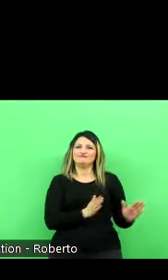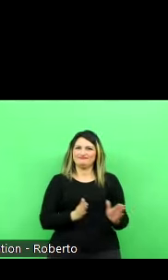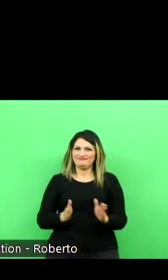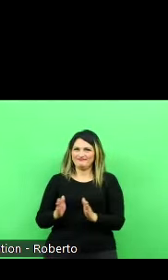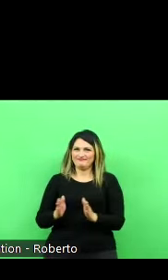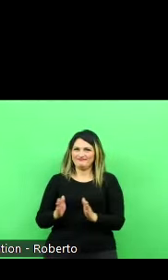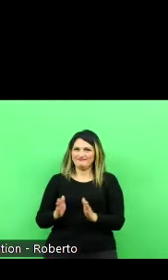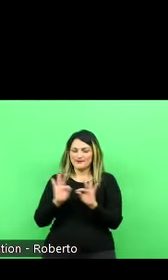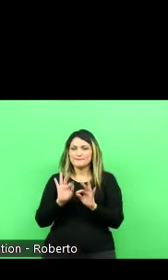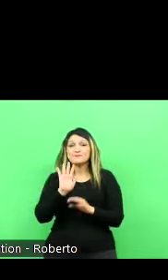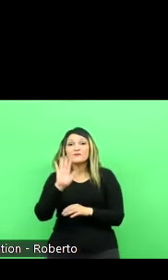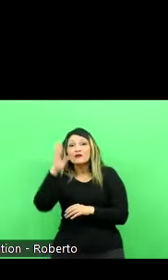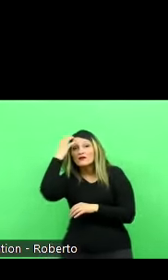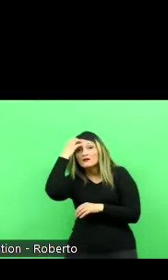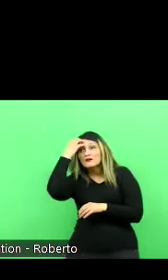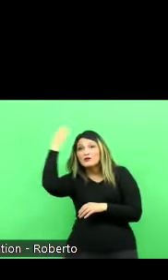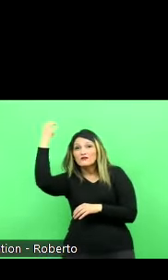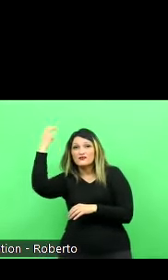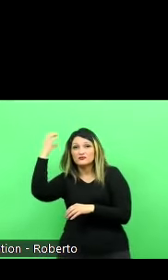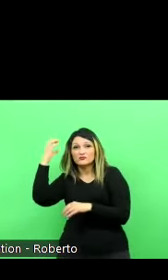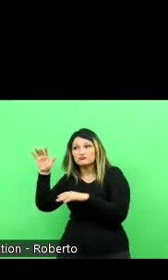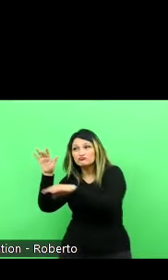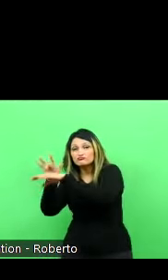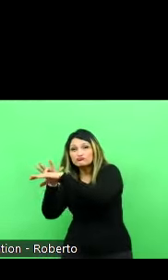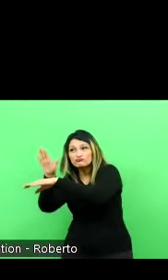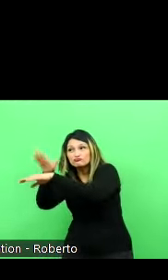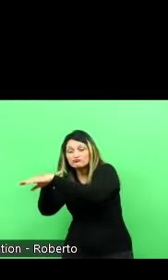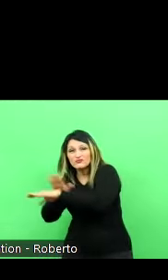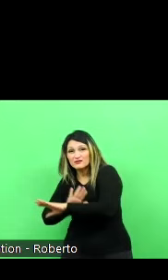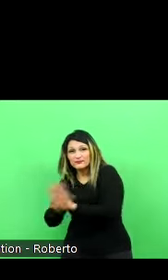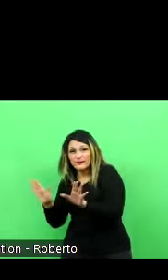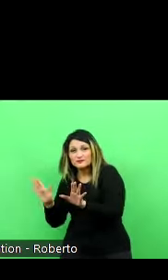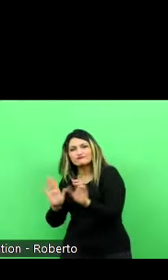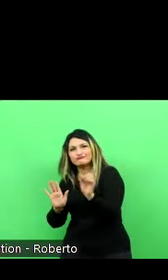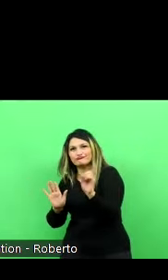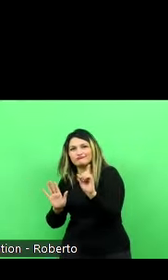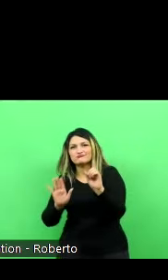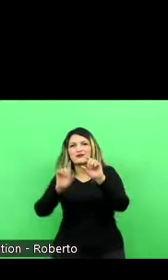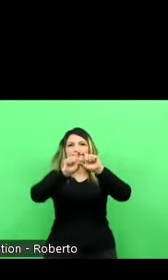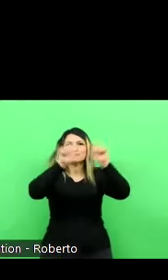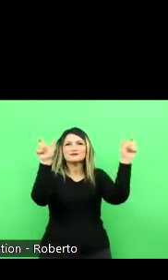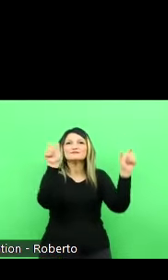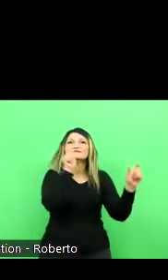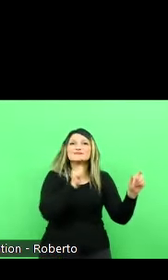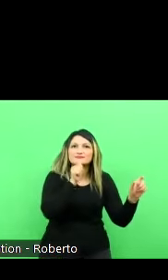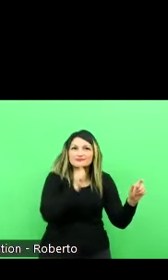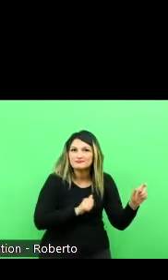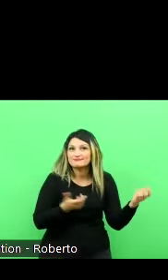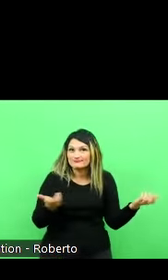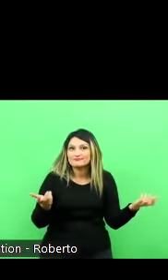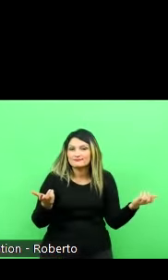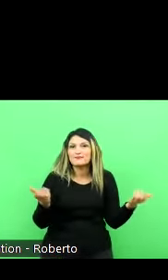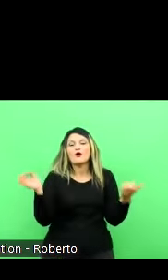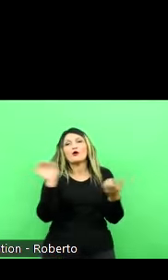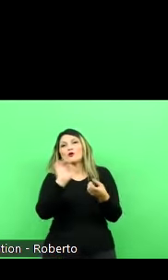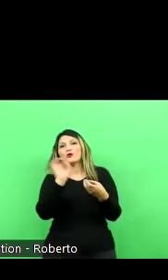local governments, with civil society, with the private sector. So this joint work means